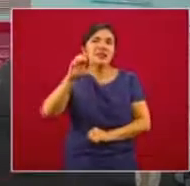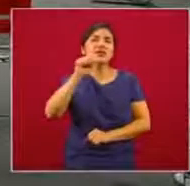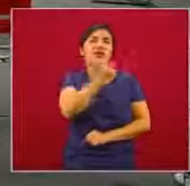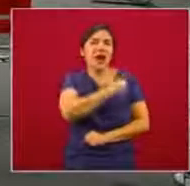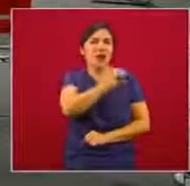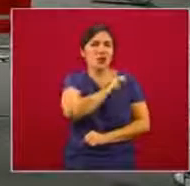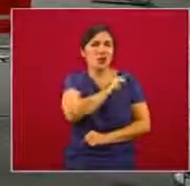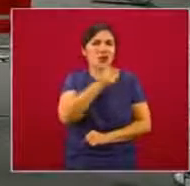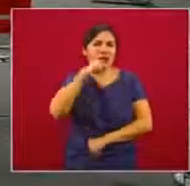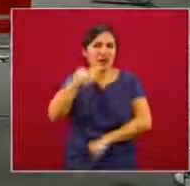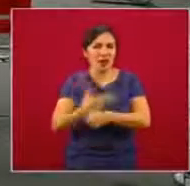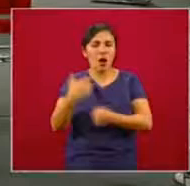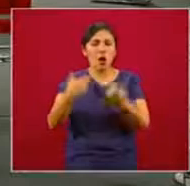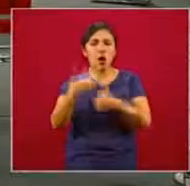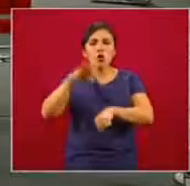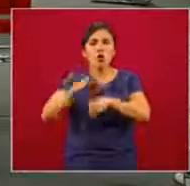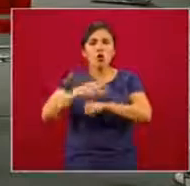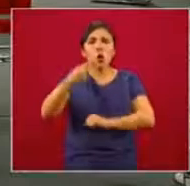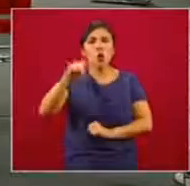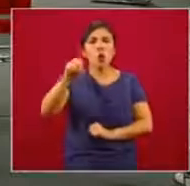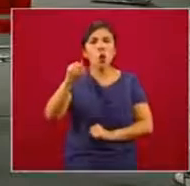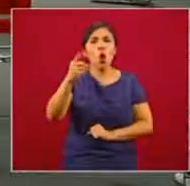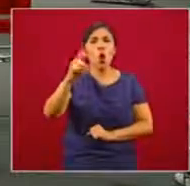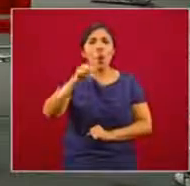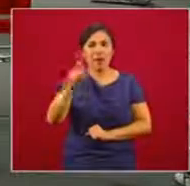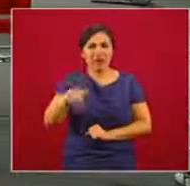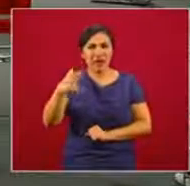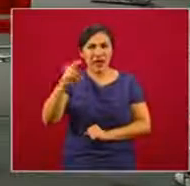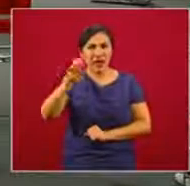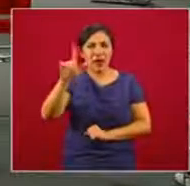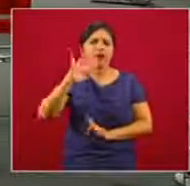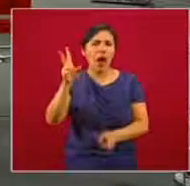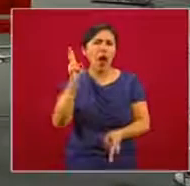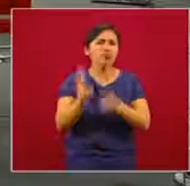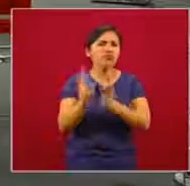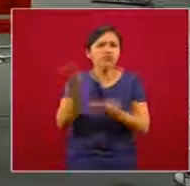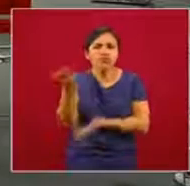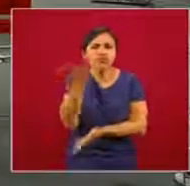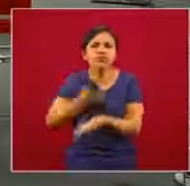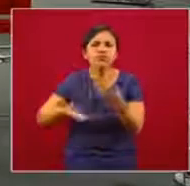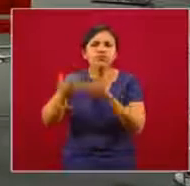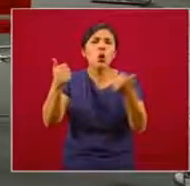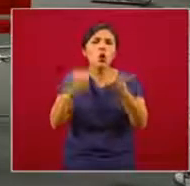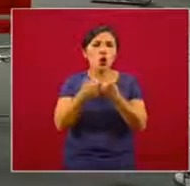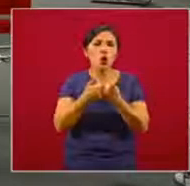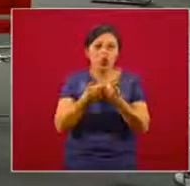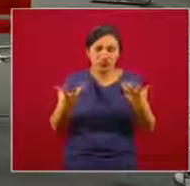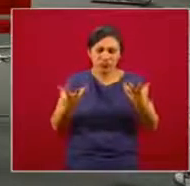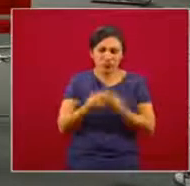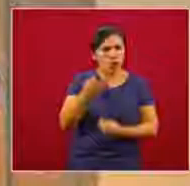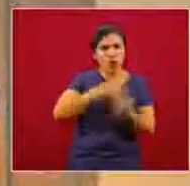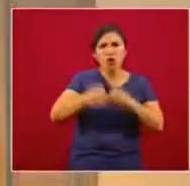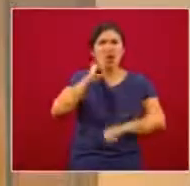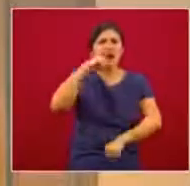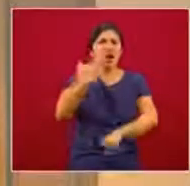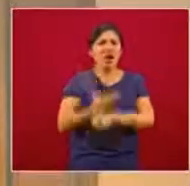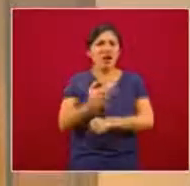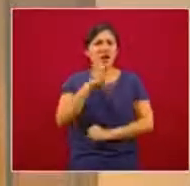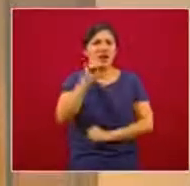being designed by the Ministry of Health. Hugo Lopez-Gatell told us,